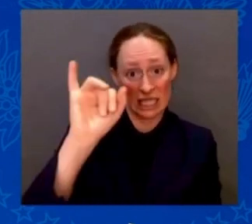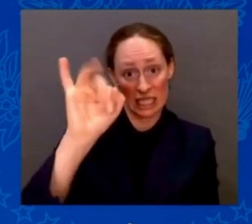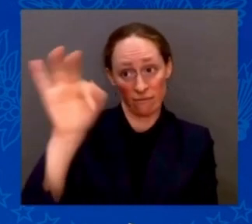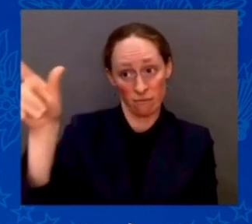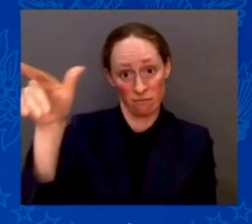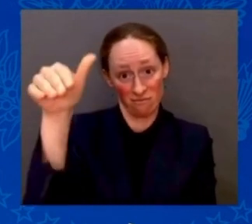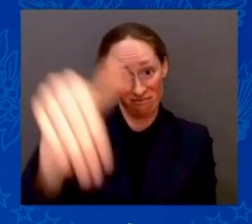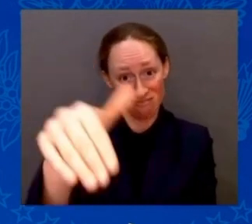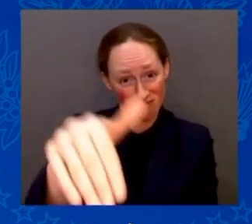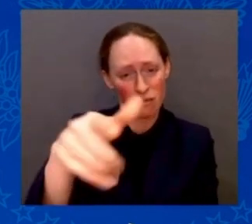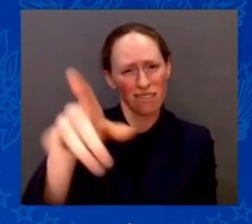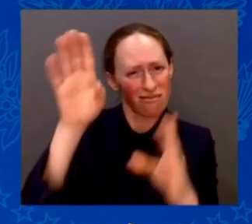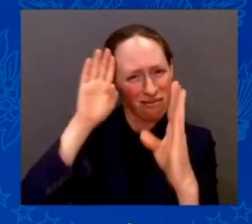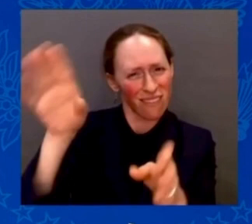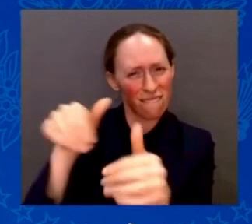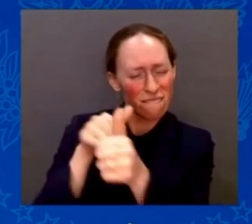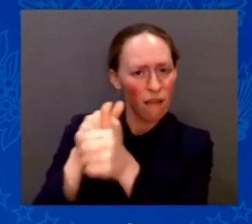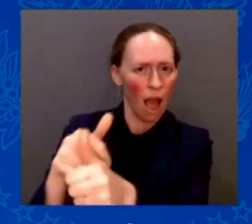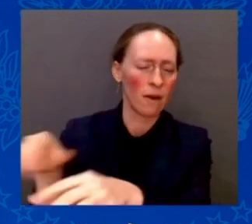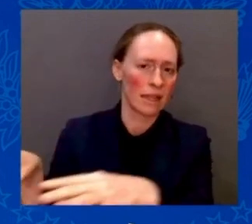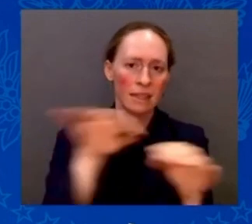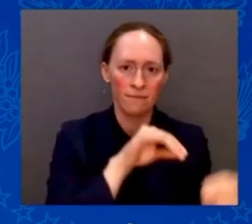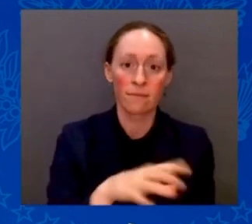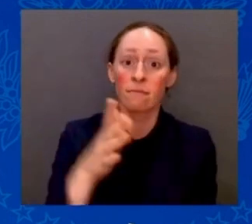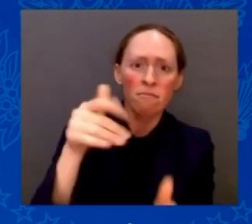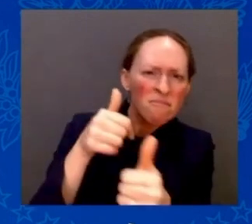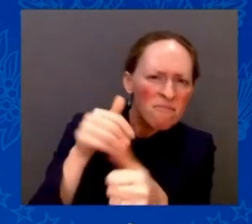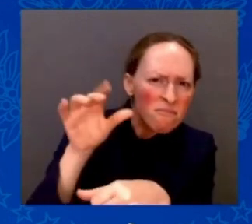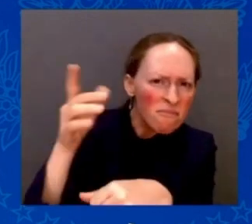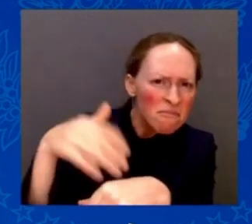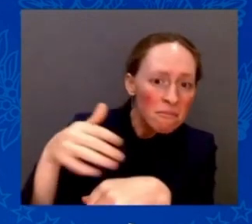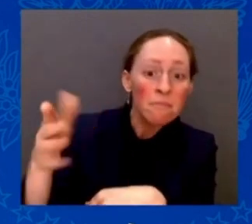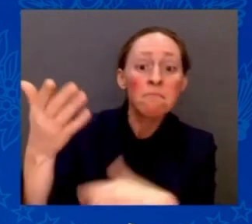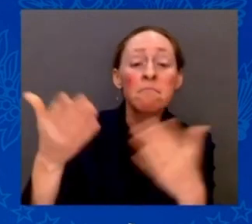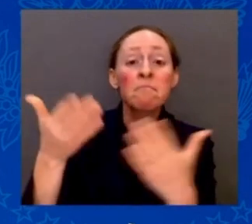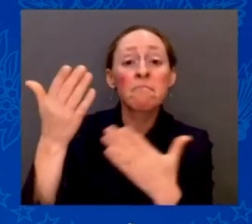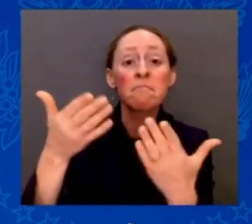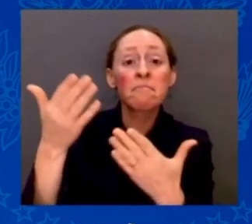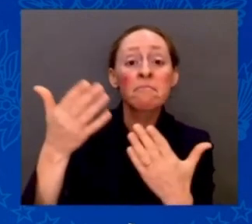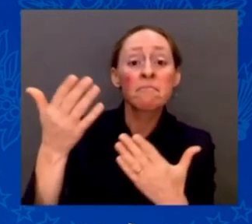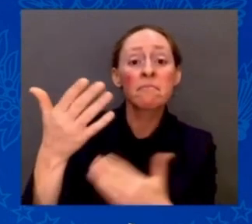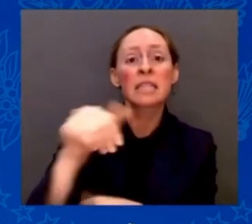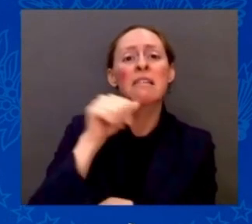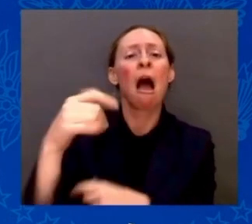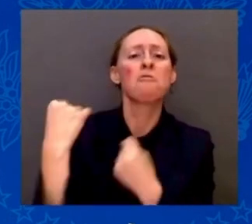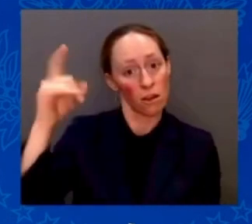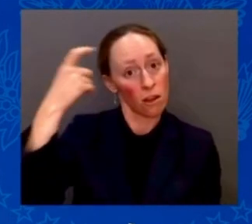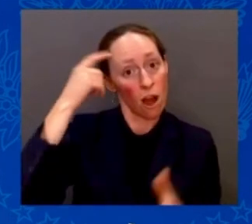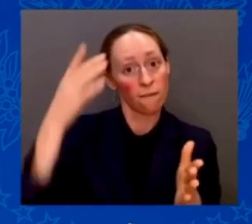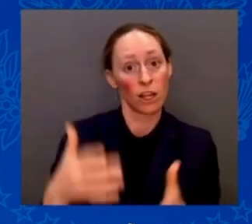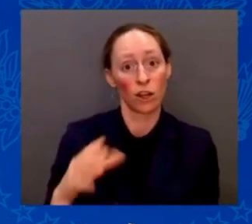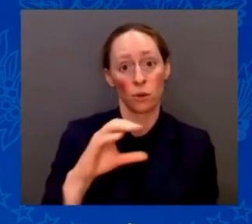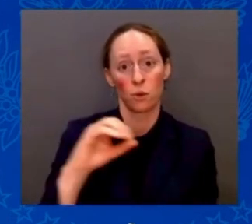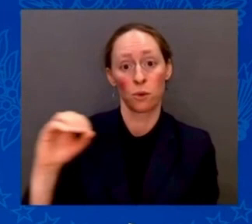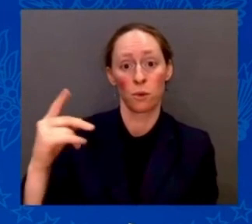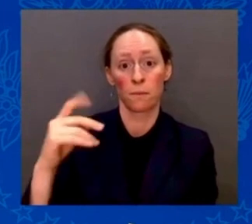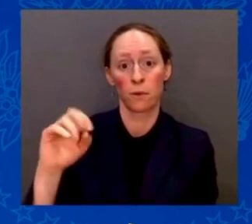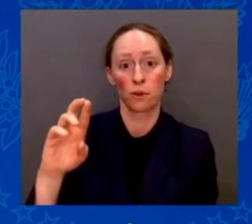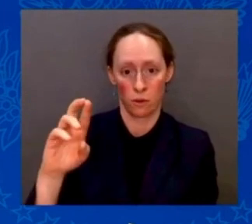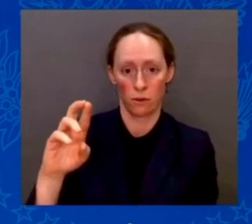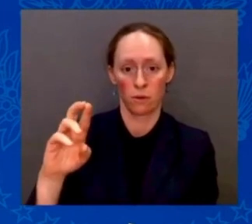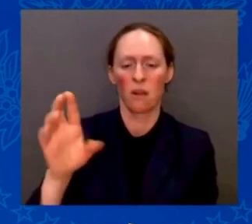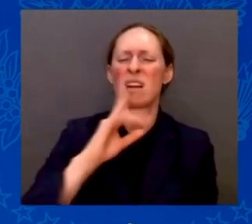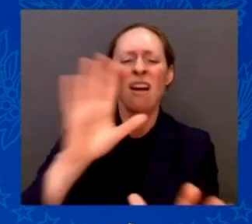see 130-mile-an-hour winds coming through, but guess what? You may also be on the shore and low-lying area. I don't mean to pick, but I